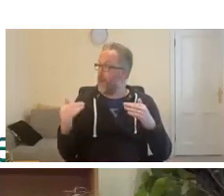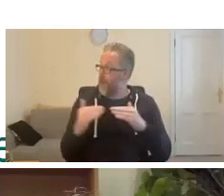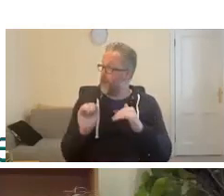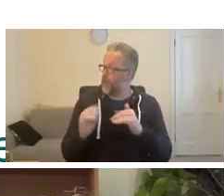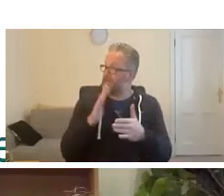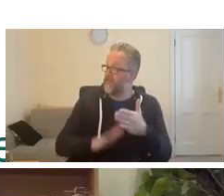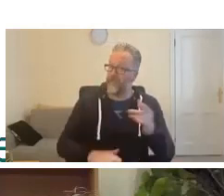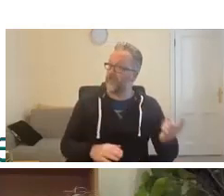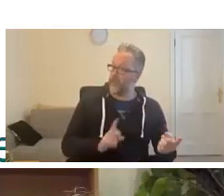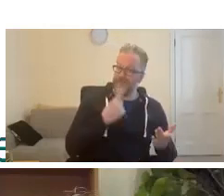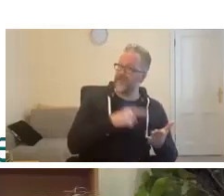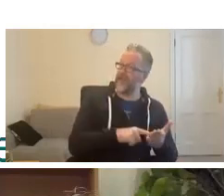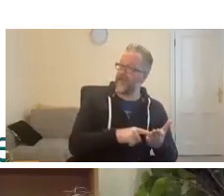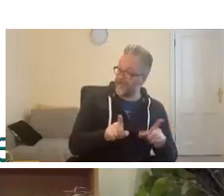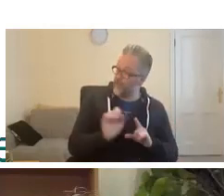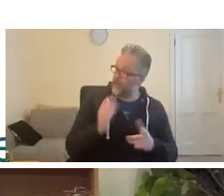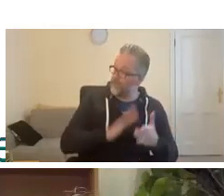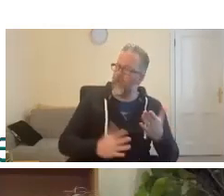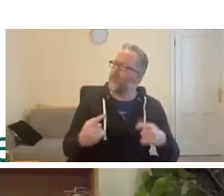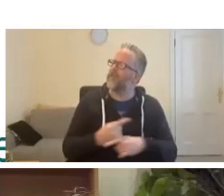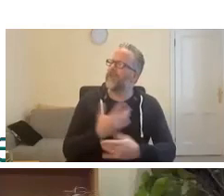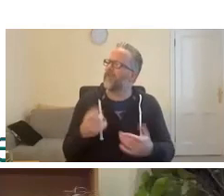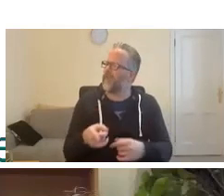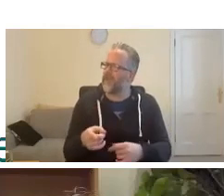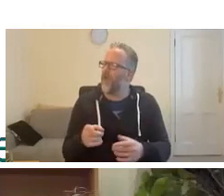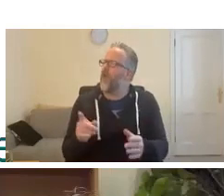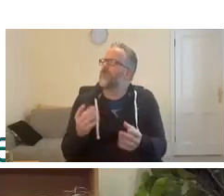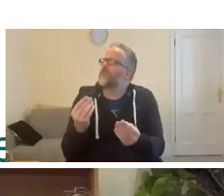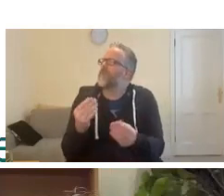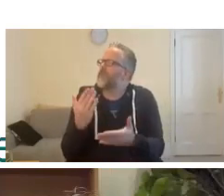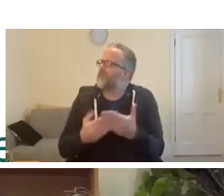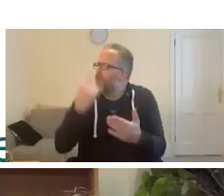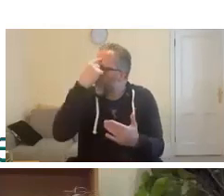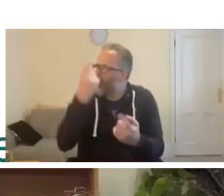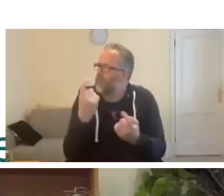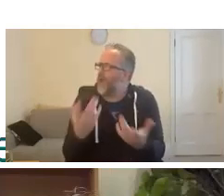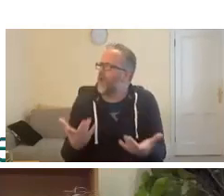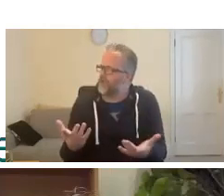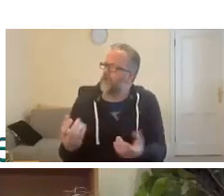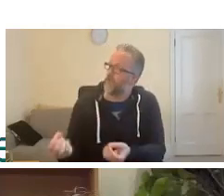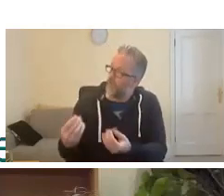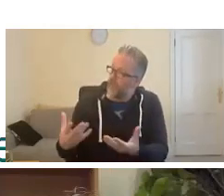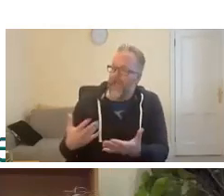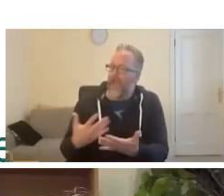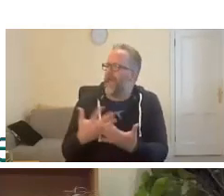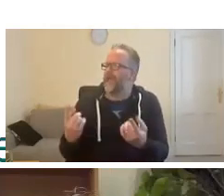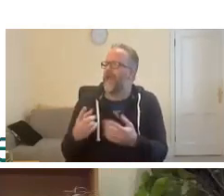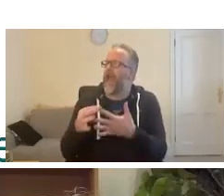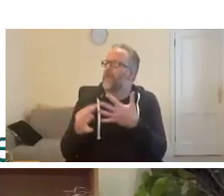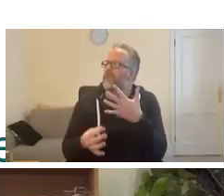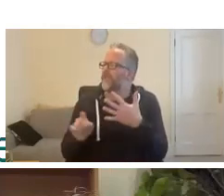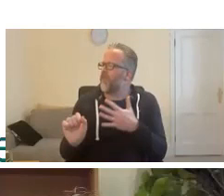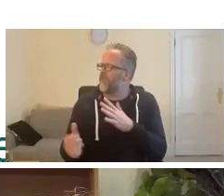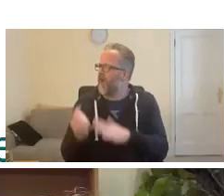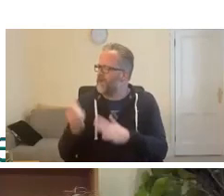or is there anything else that is missing or hasn't been considered? Then are there any elements of the findings